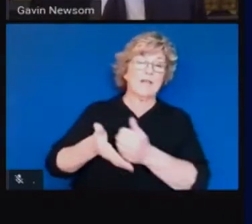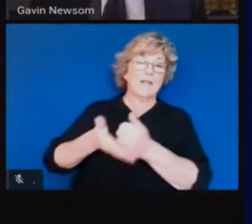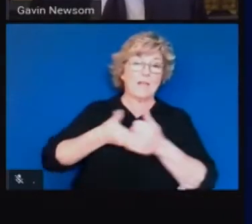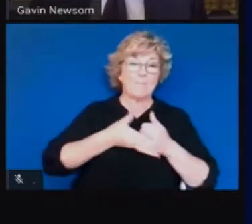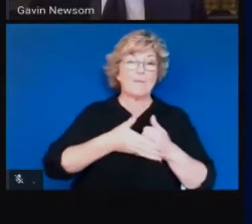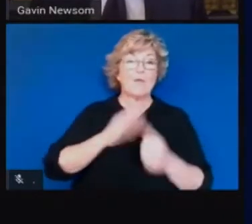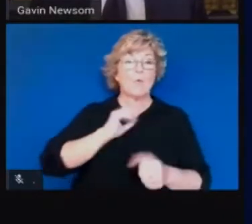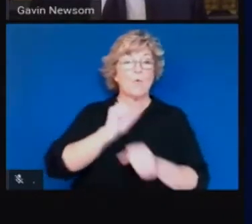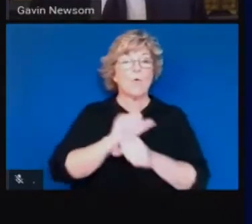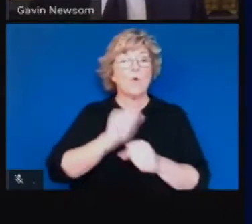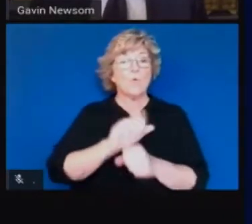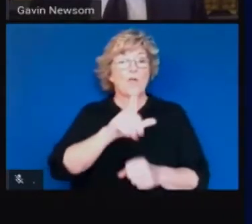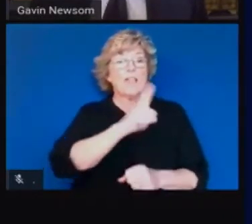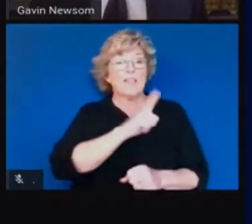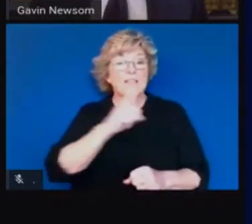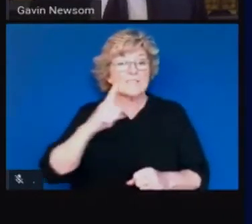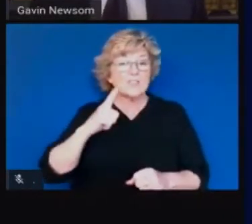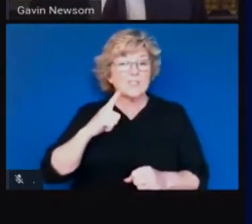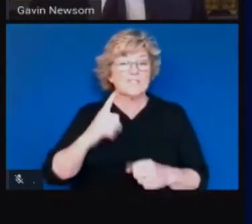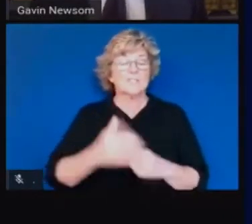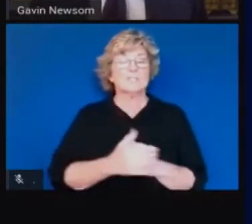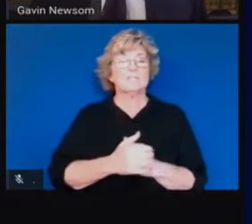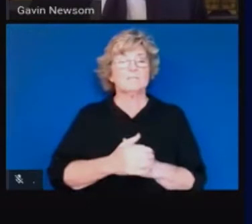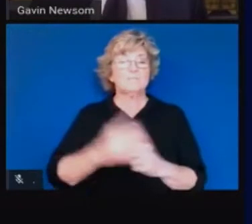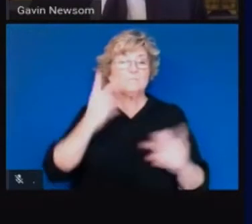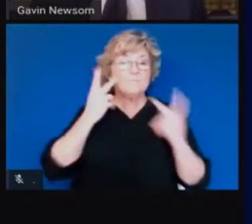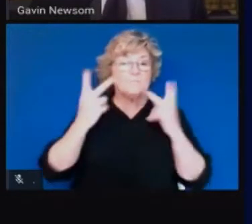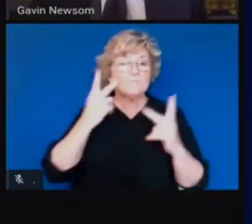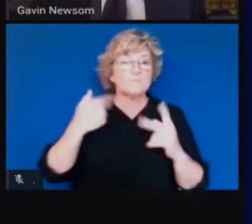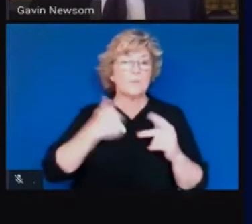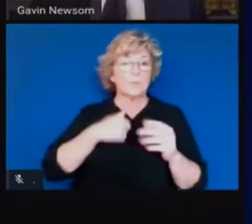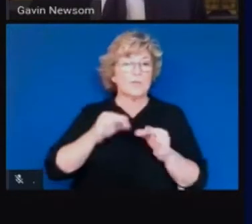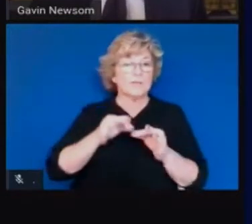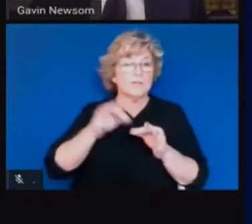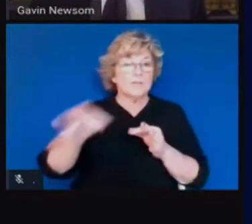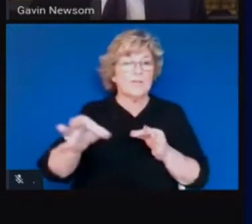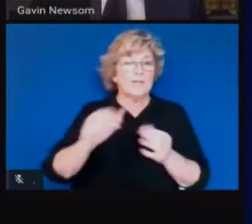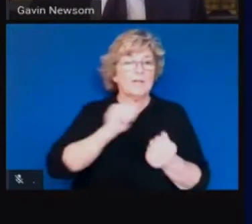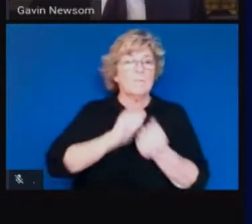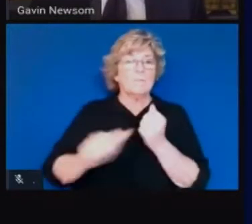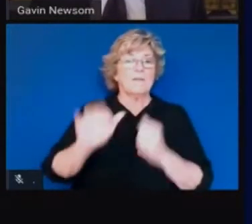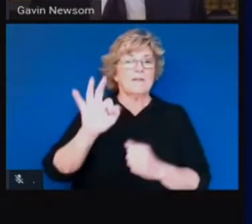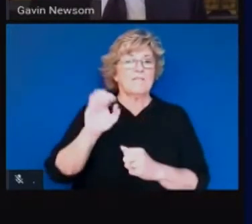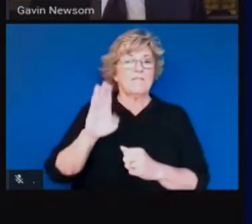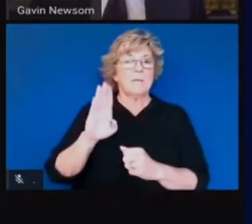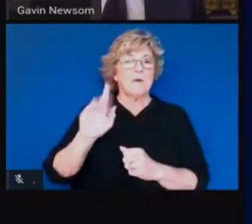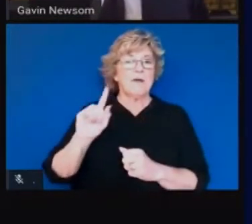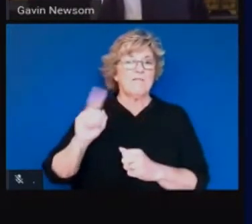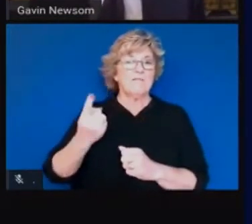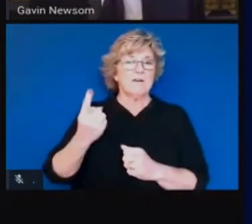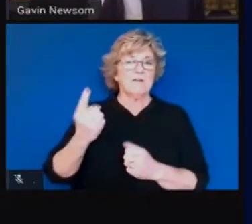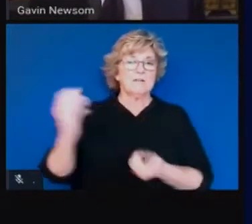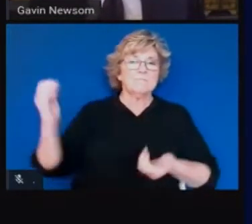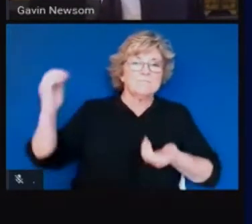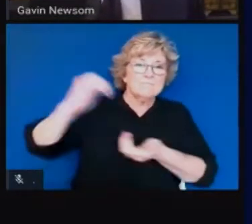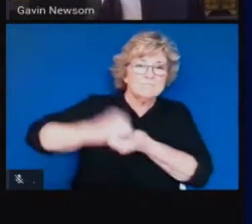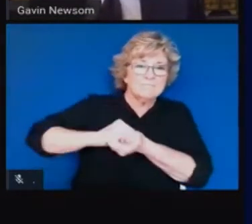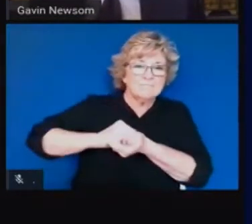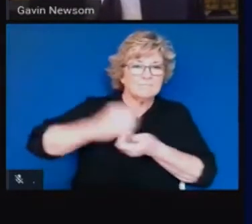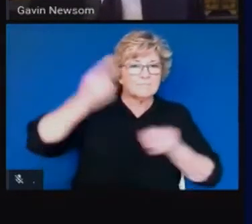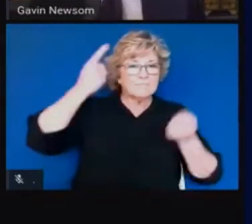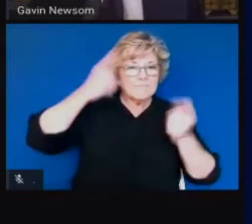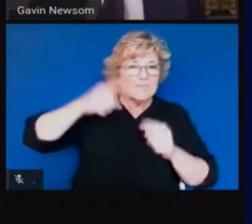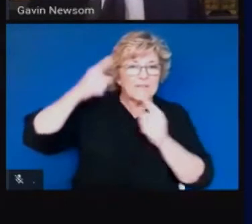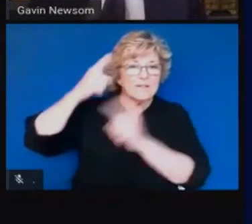legislature. We're working to see if we can extend beyond February 1st a partnership. It's a collaborative. A lot of